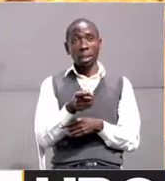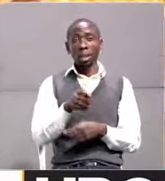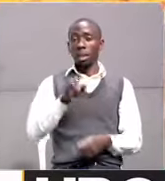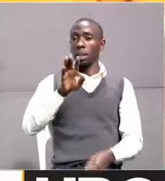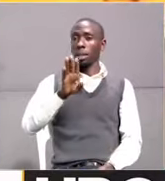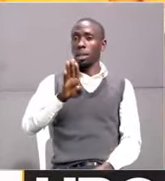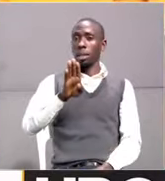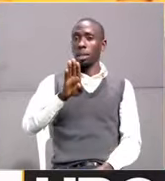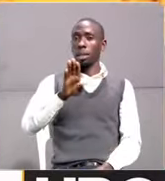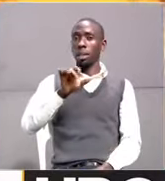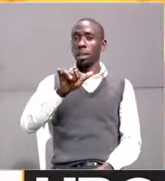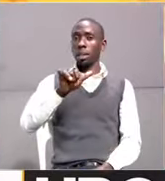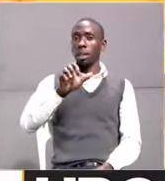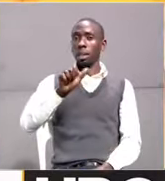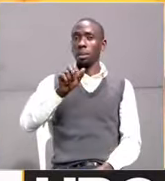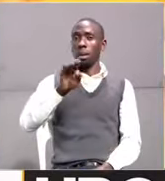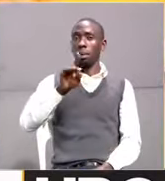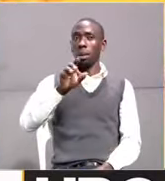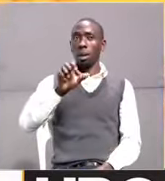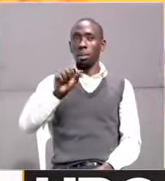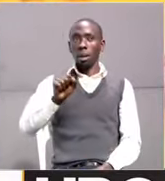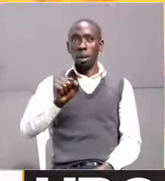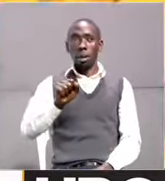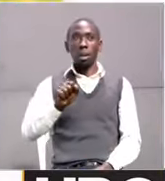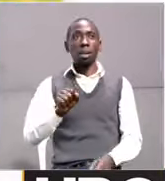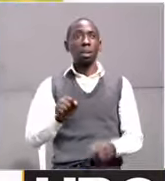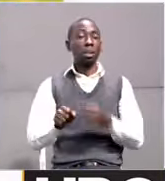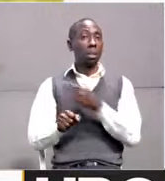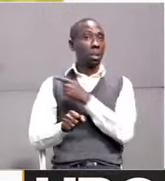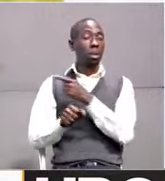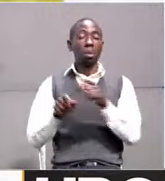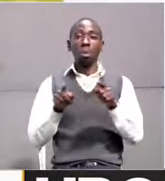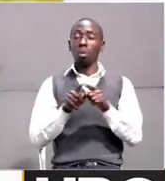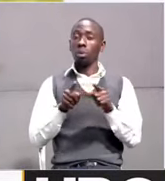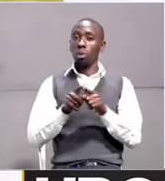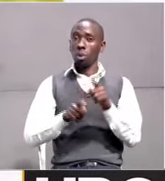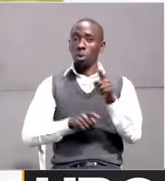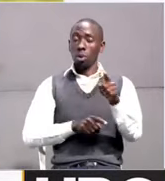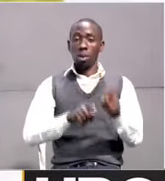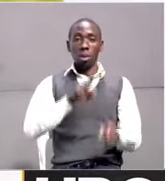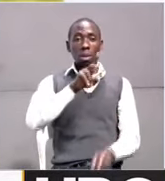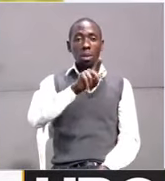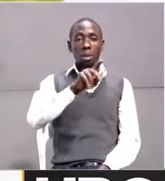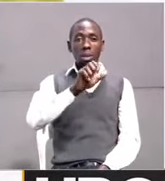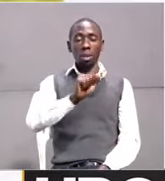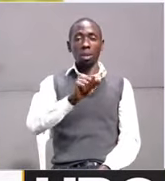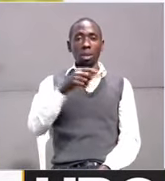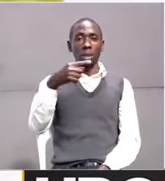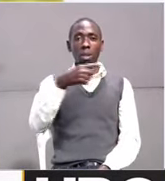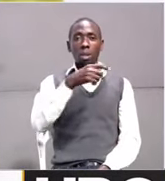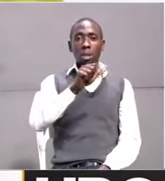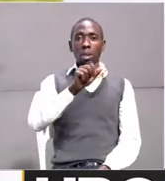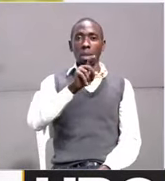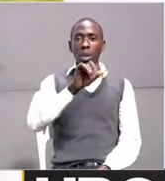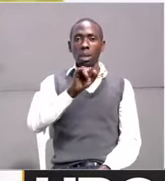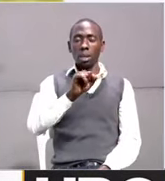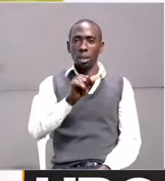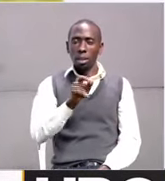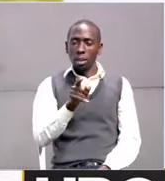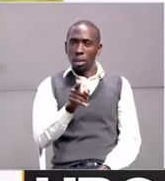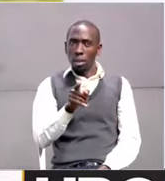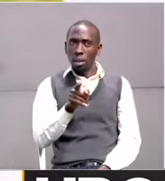Biamkama. Biamkama, that one is also in Kagadi. About 1.2